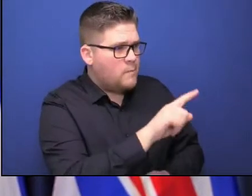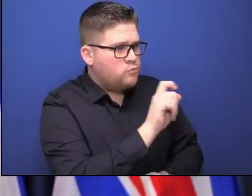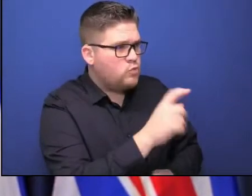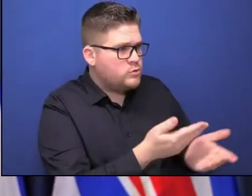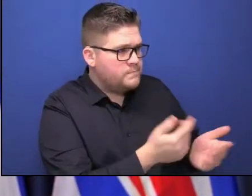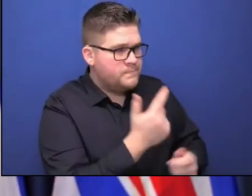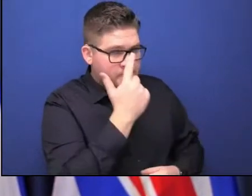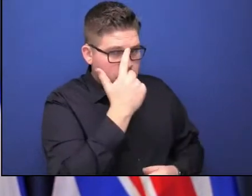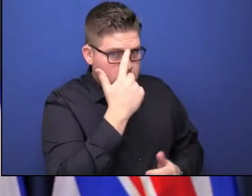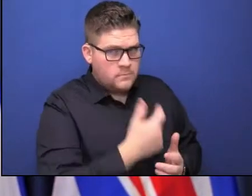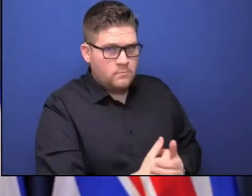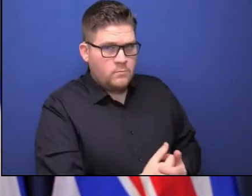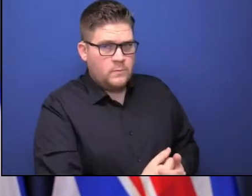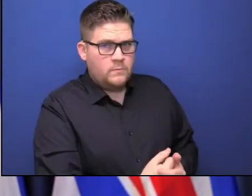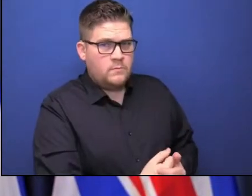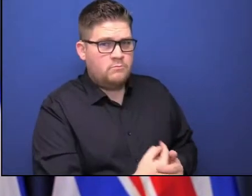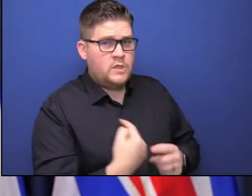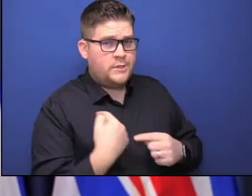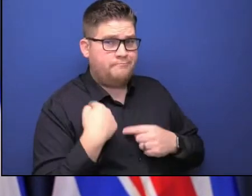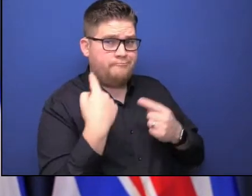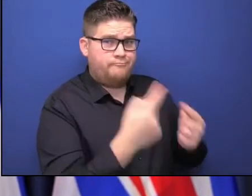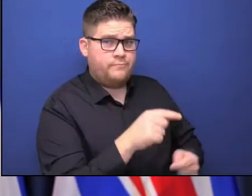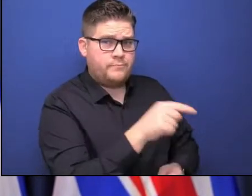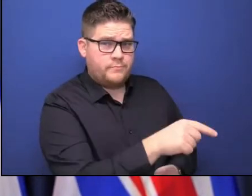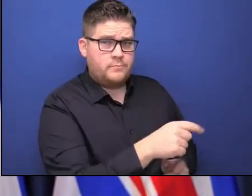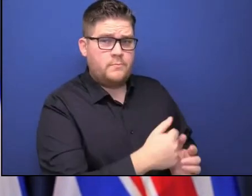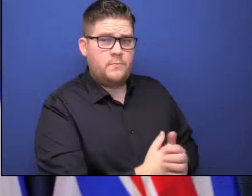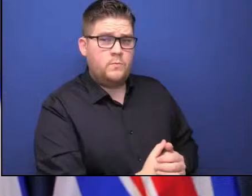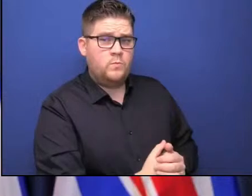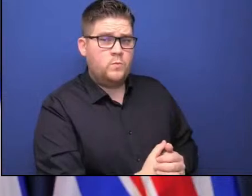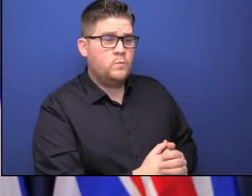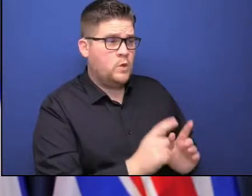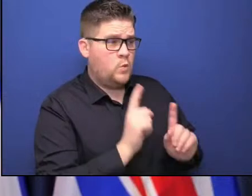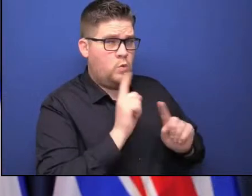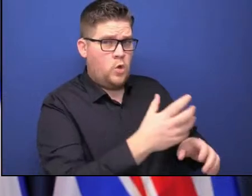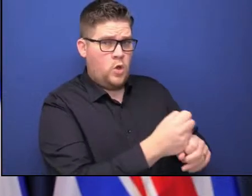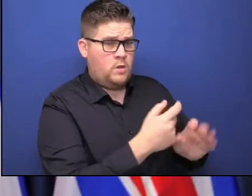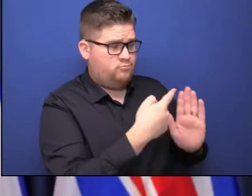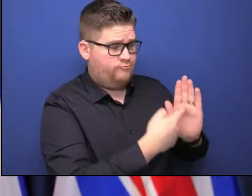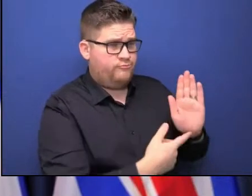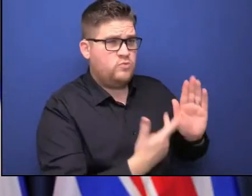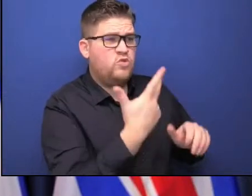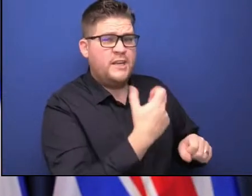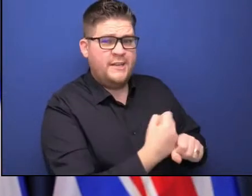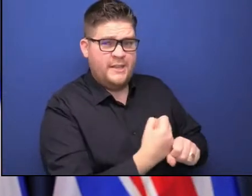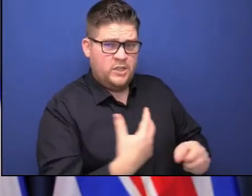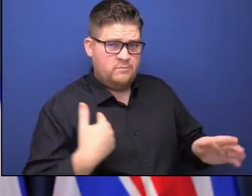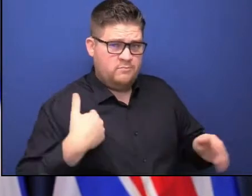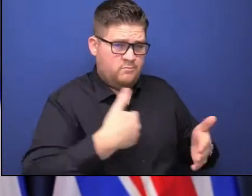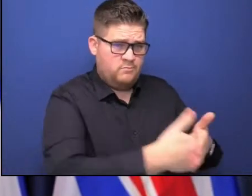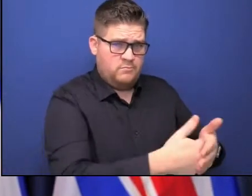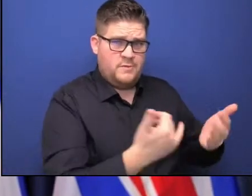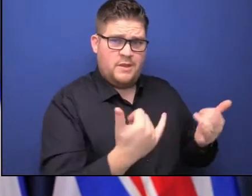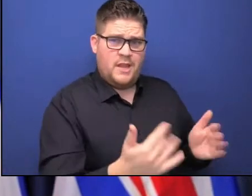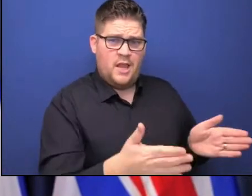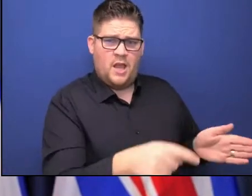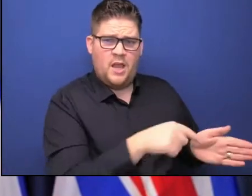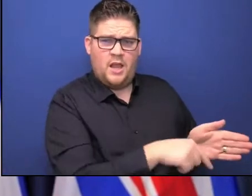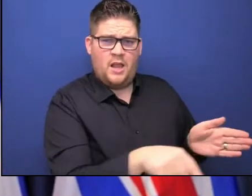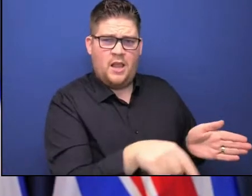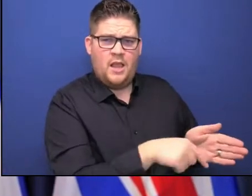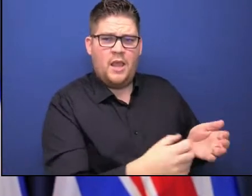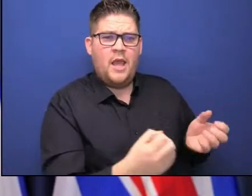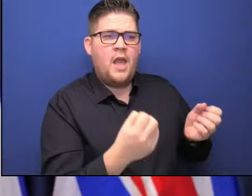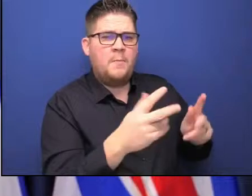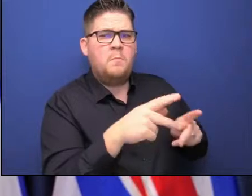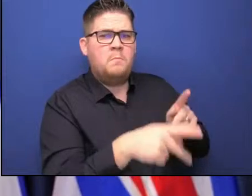rent evictions in the meantime, the 3 years since this recommendation came forward. And you were also talking about, you know, landlords